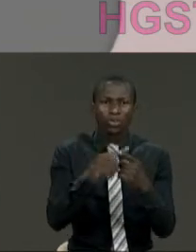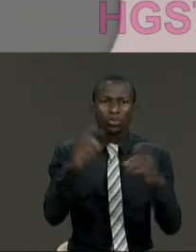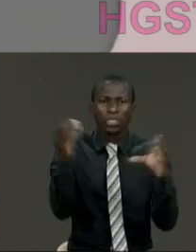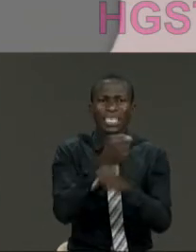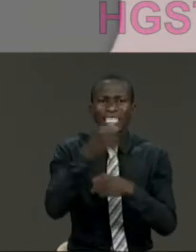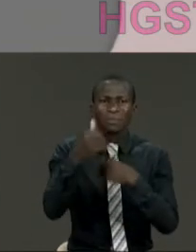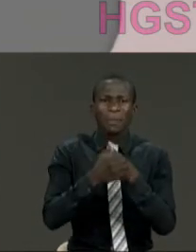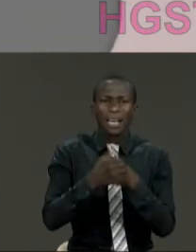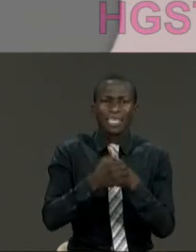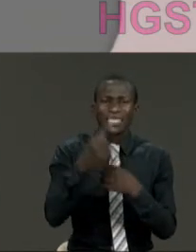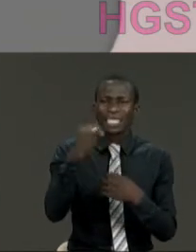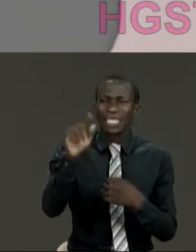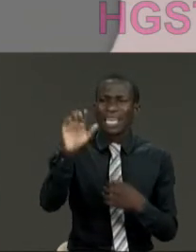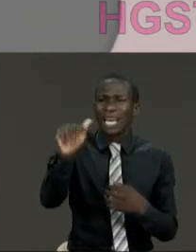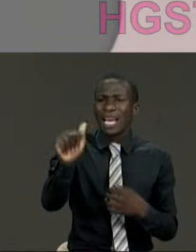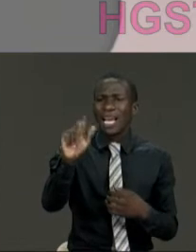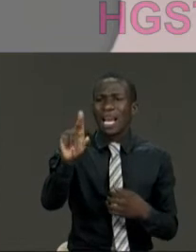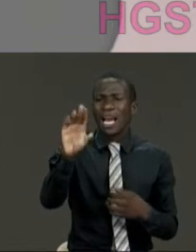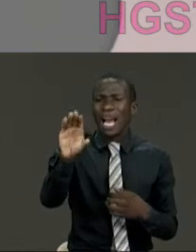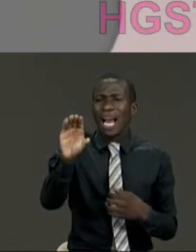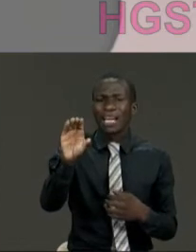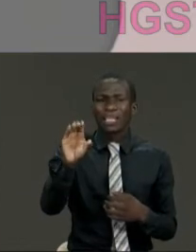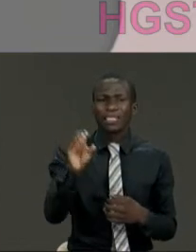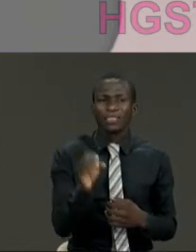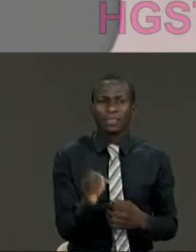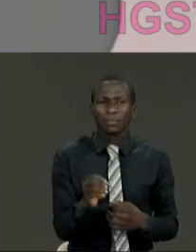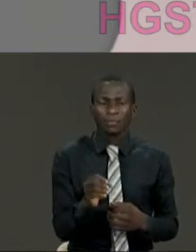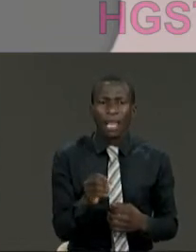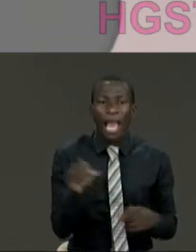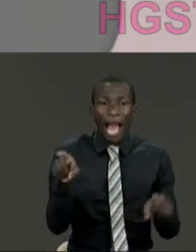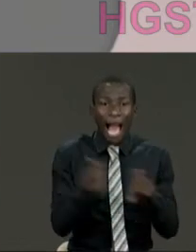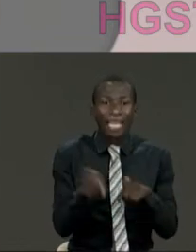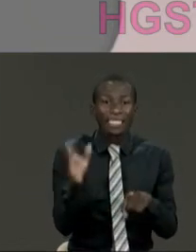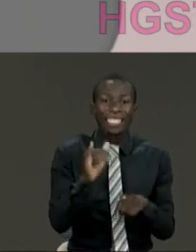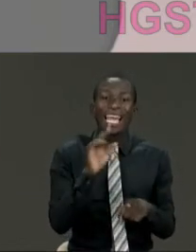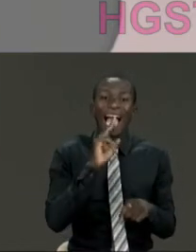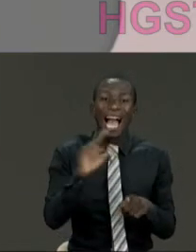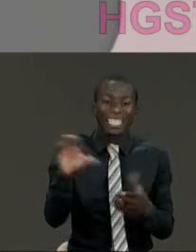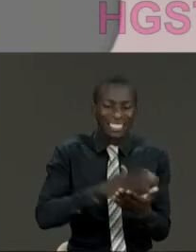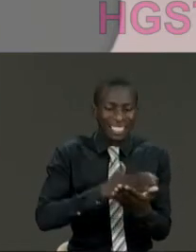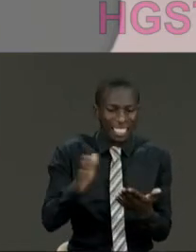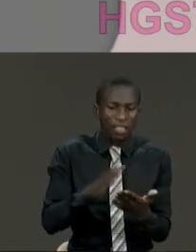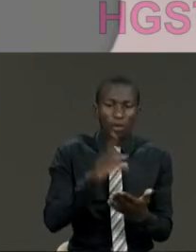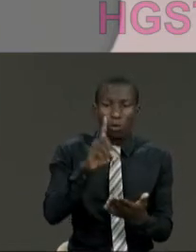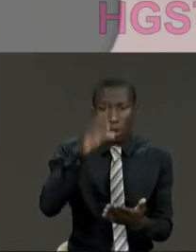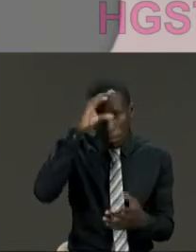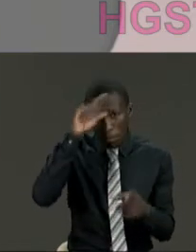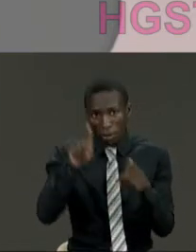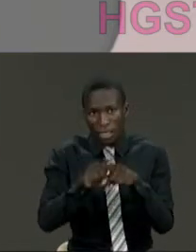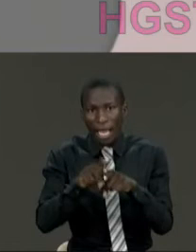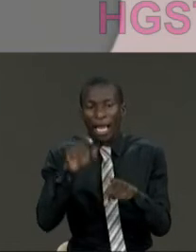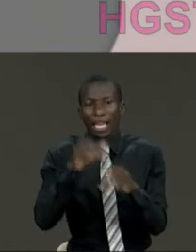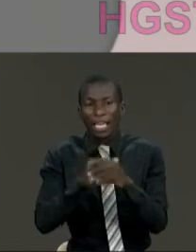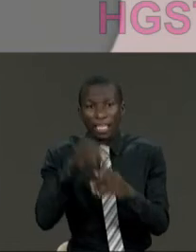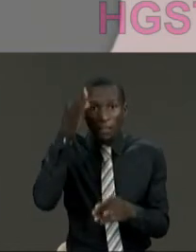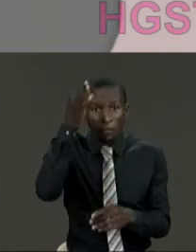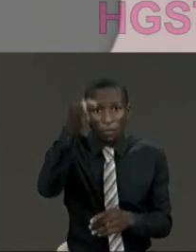David. As they were singing, one brother was in the front, Uzzah was in the